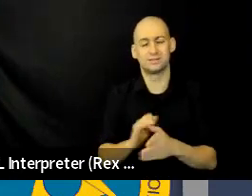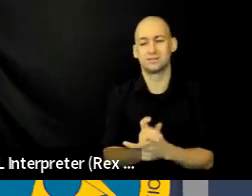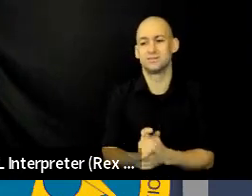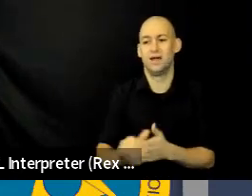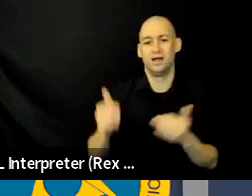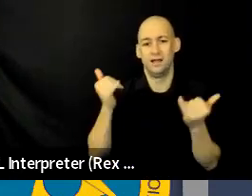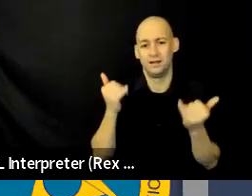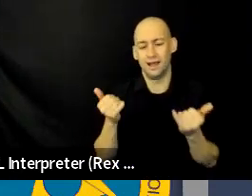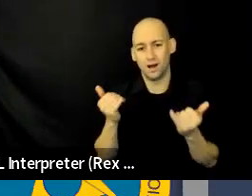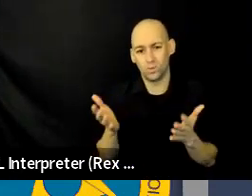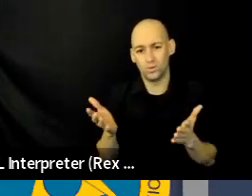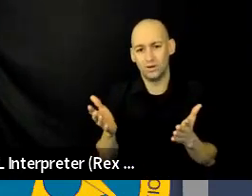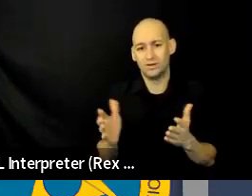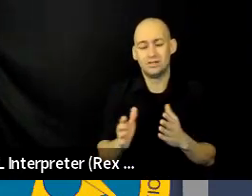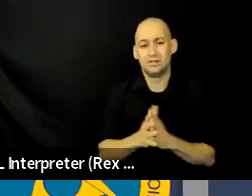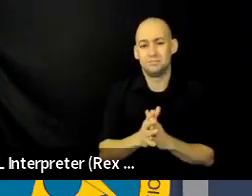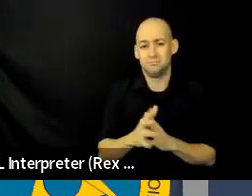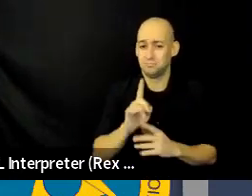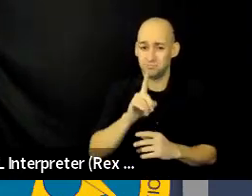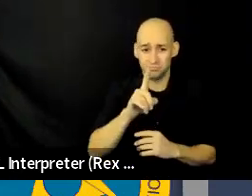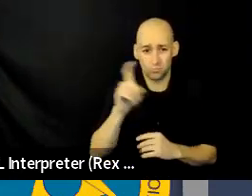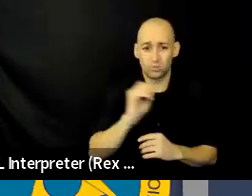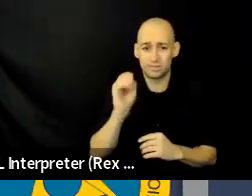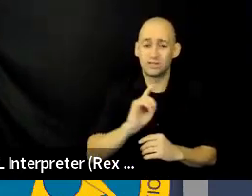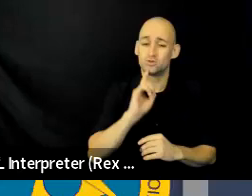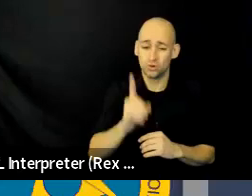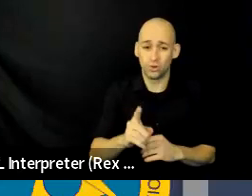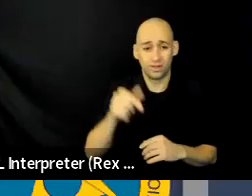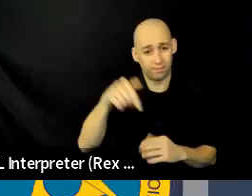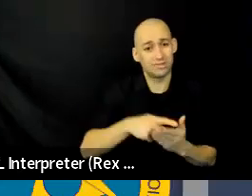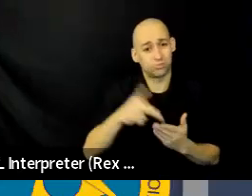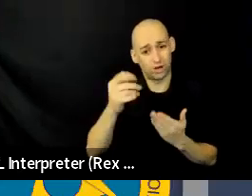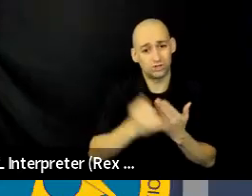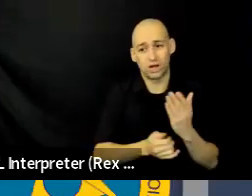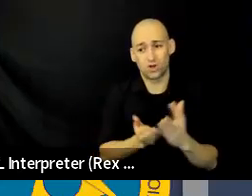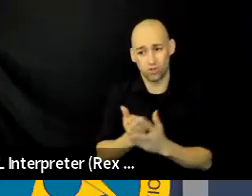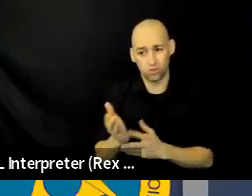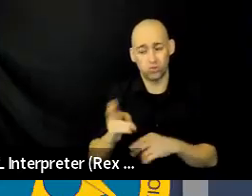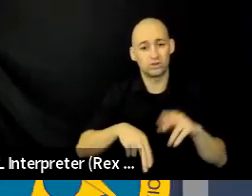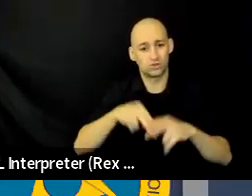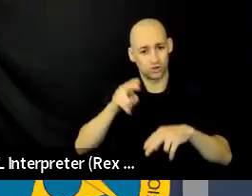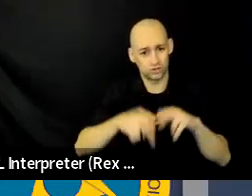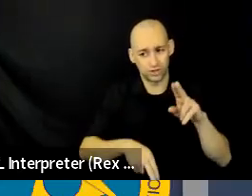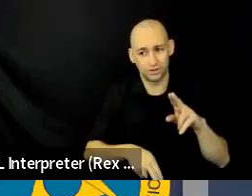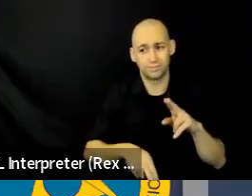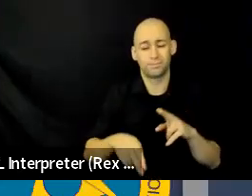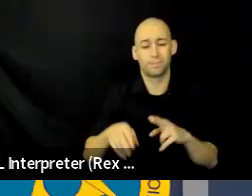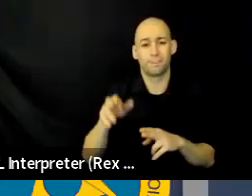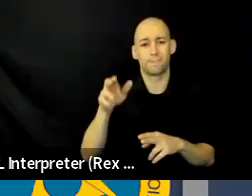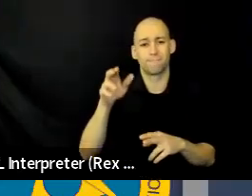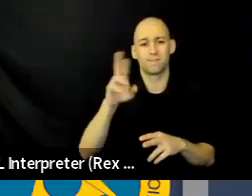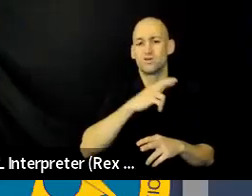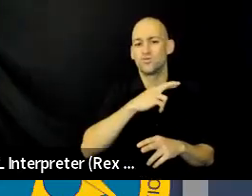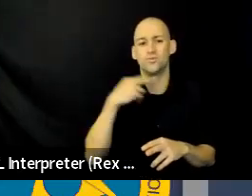it is absolutely true that this project during construction and permanently